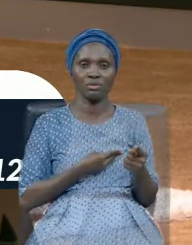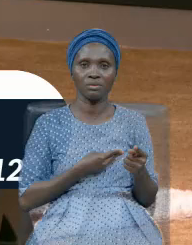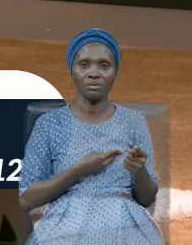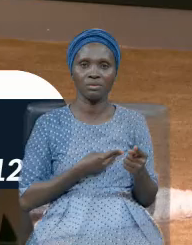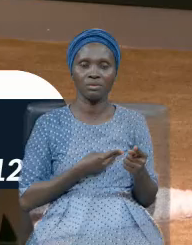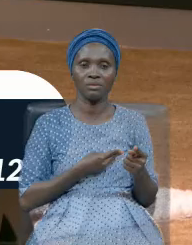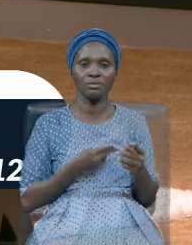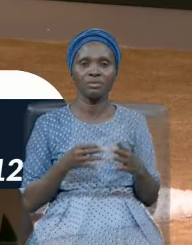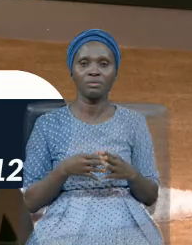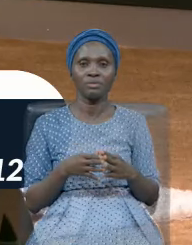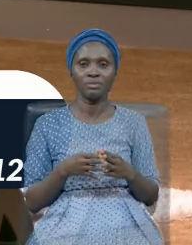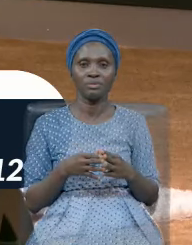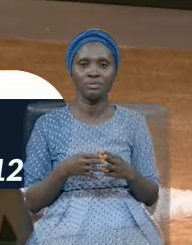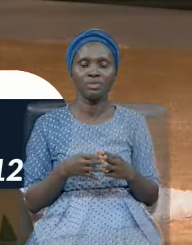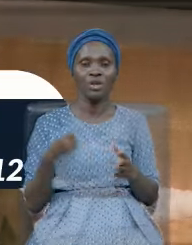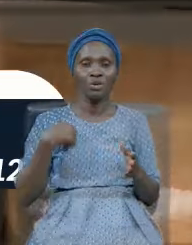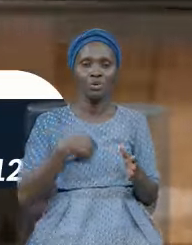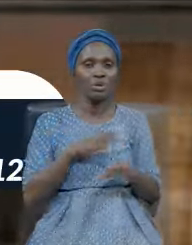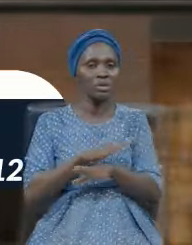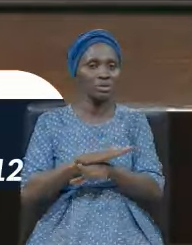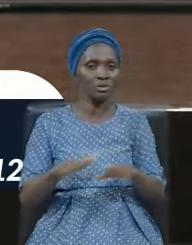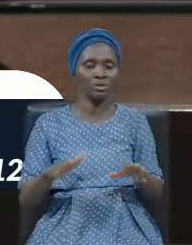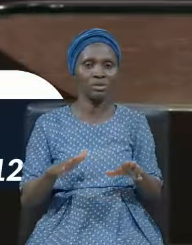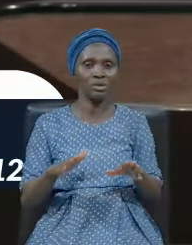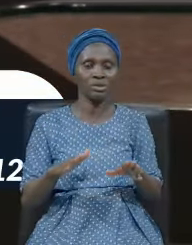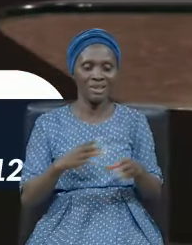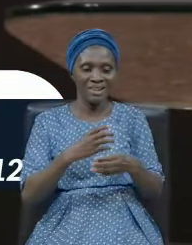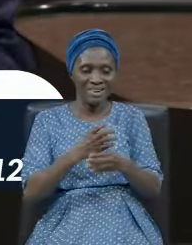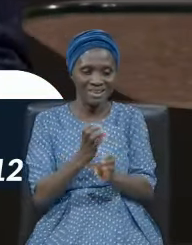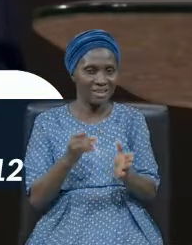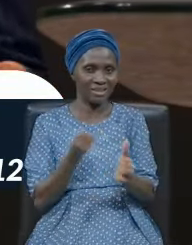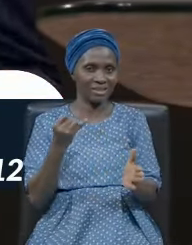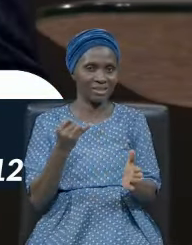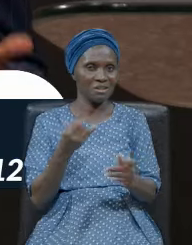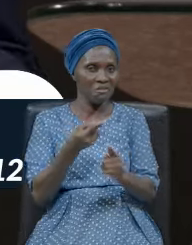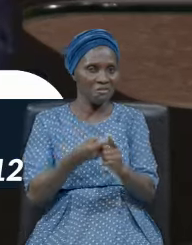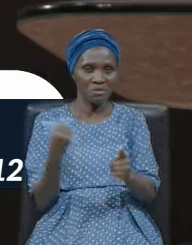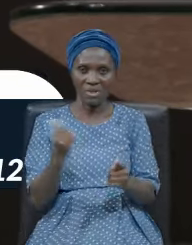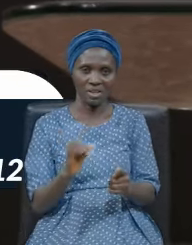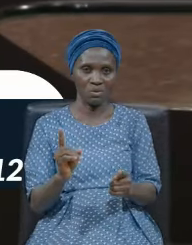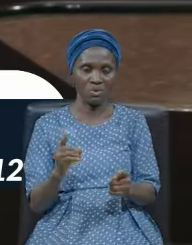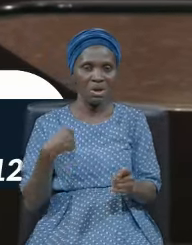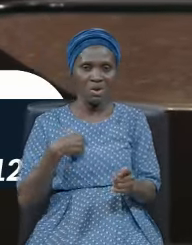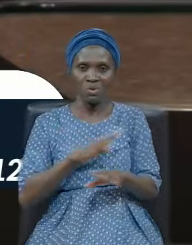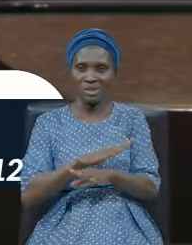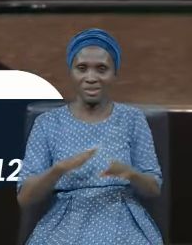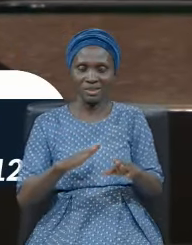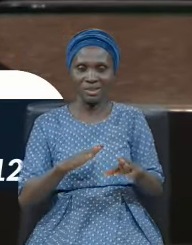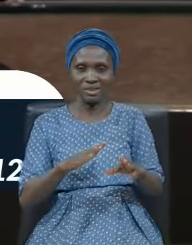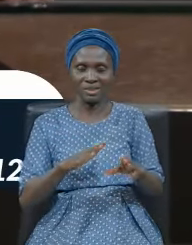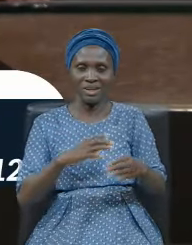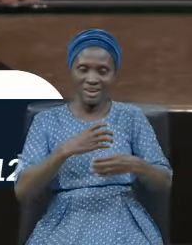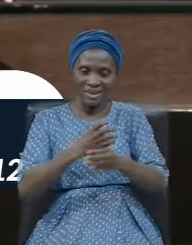from somewhere, and we didn't generate them from our human nature,